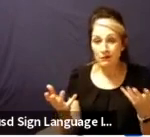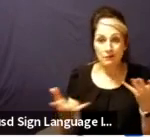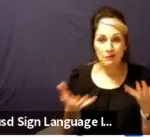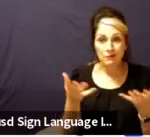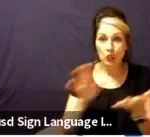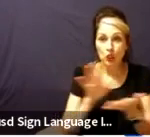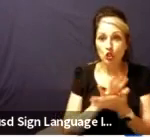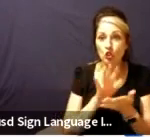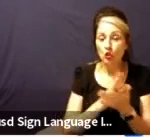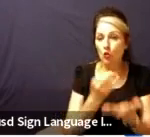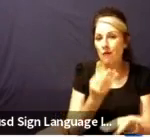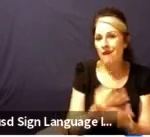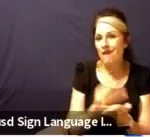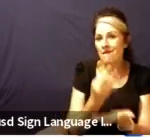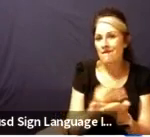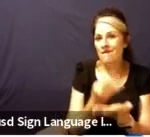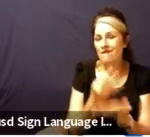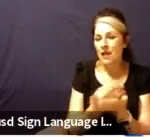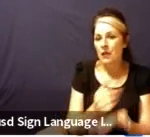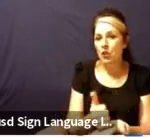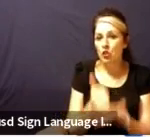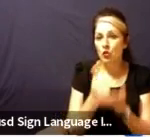school funding to help